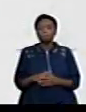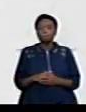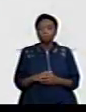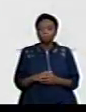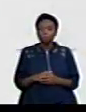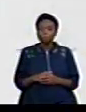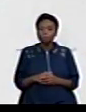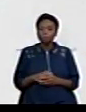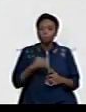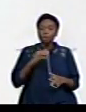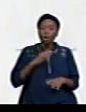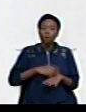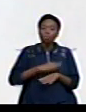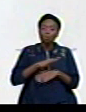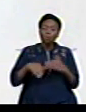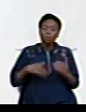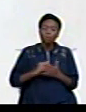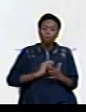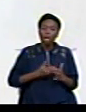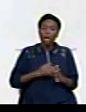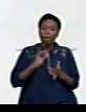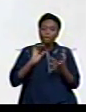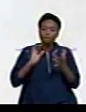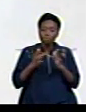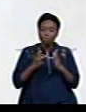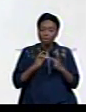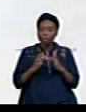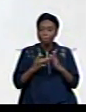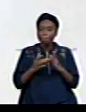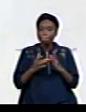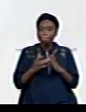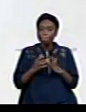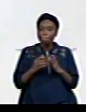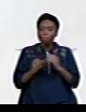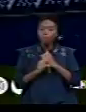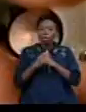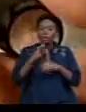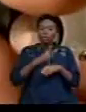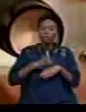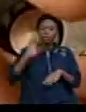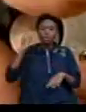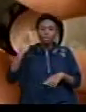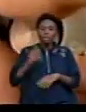all our social media platforms. And will also be broadcast on radio and